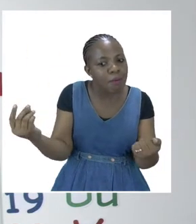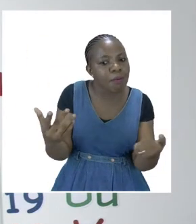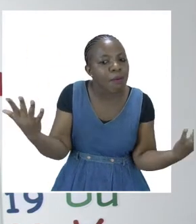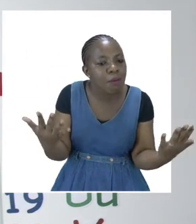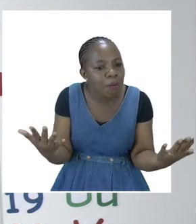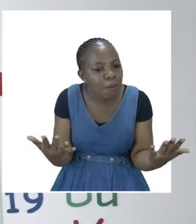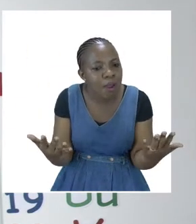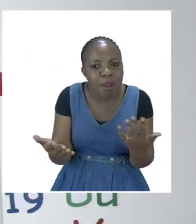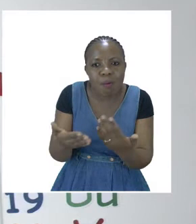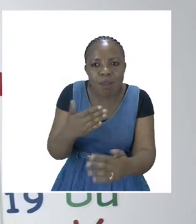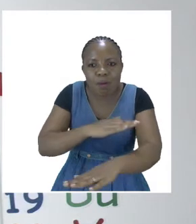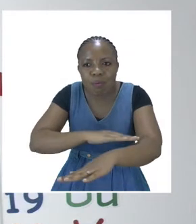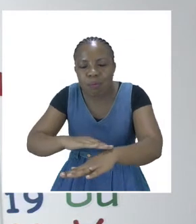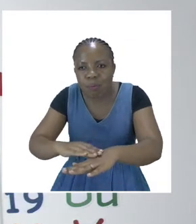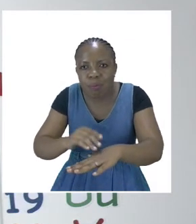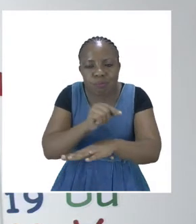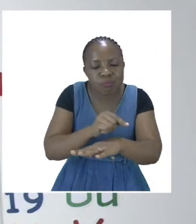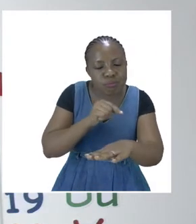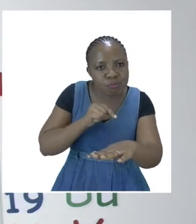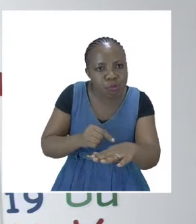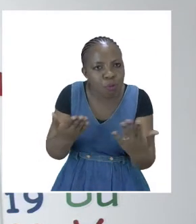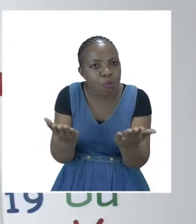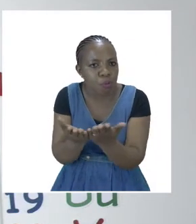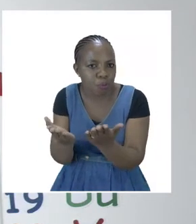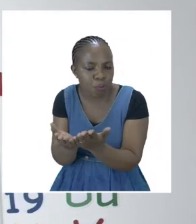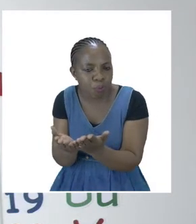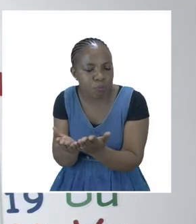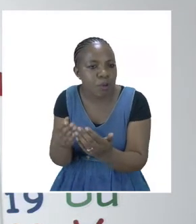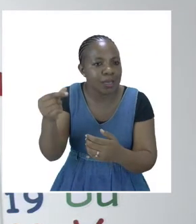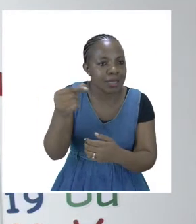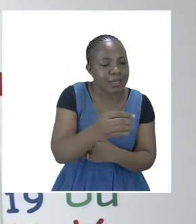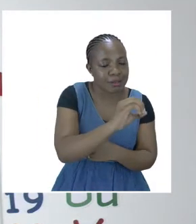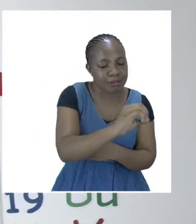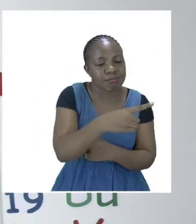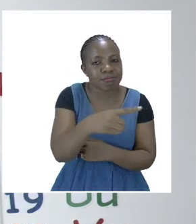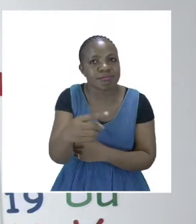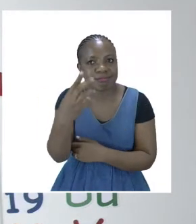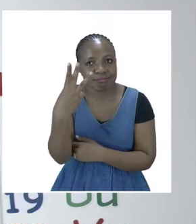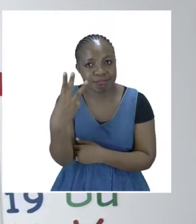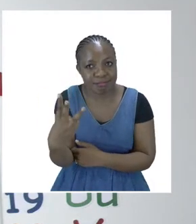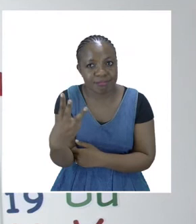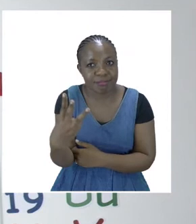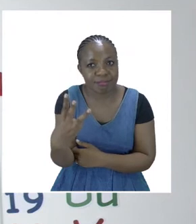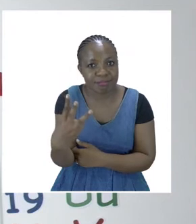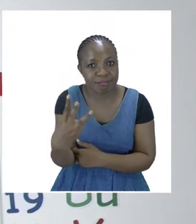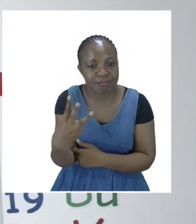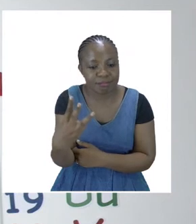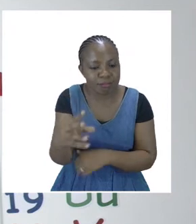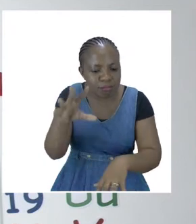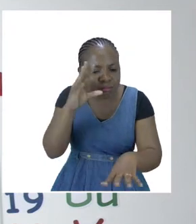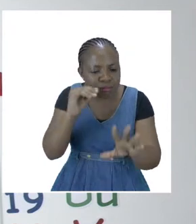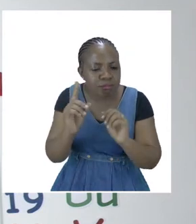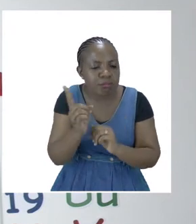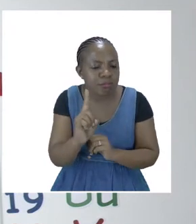to Thursday for pre-primary up until grade 3. The lessons are for listening